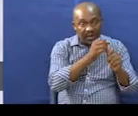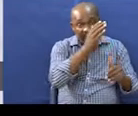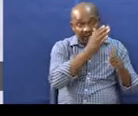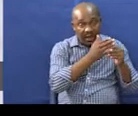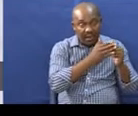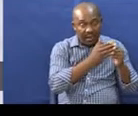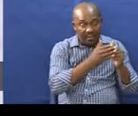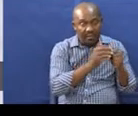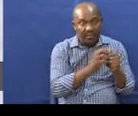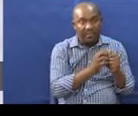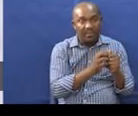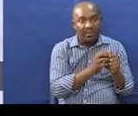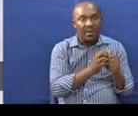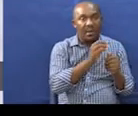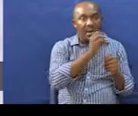orange.